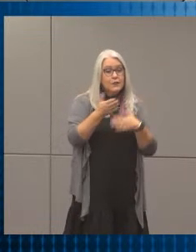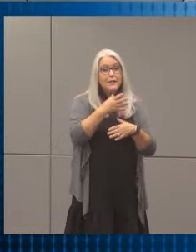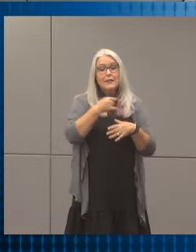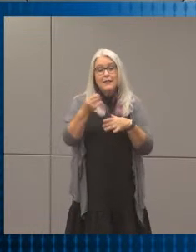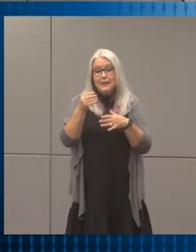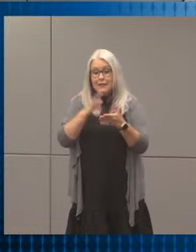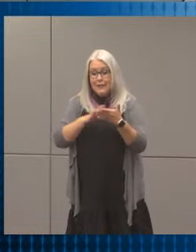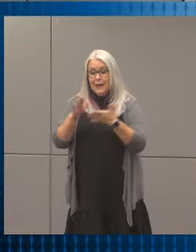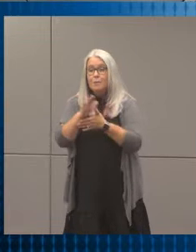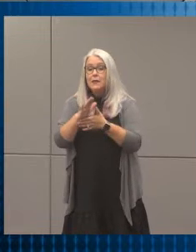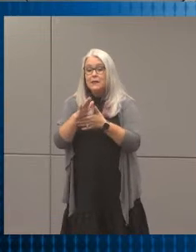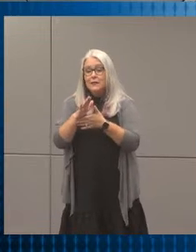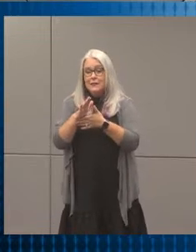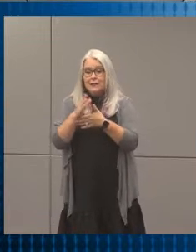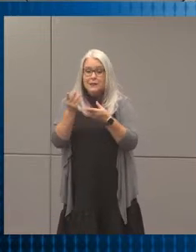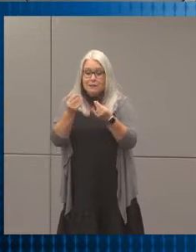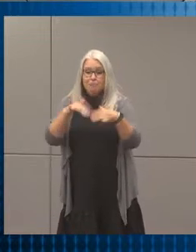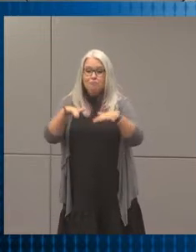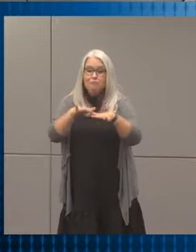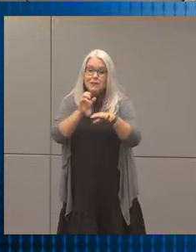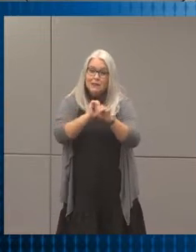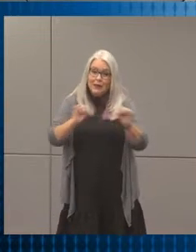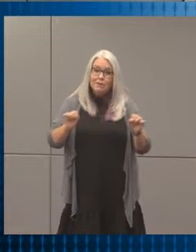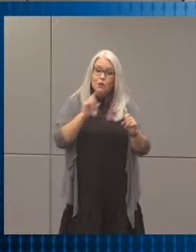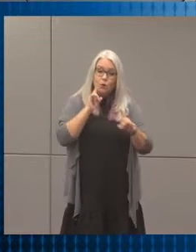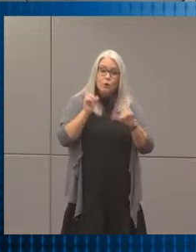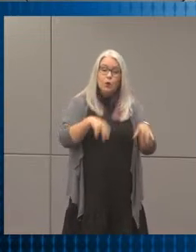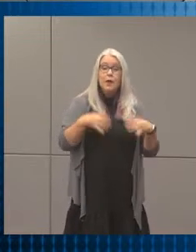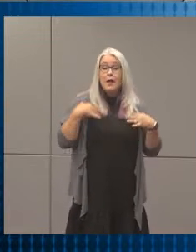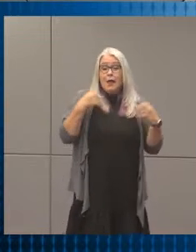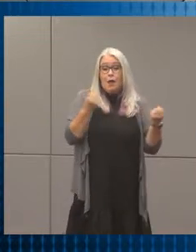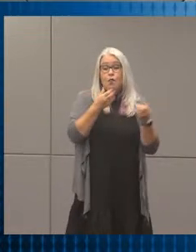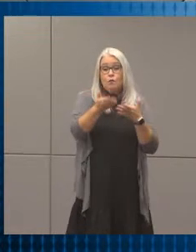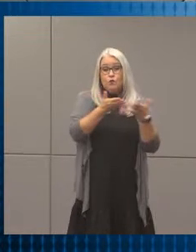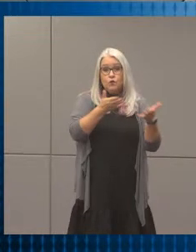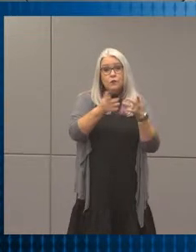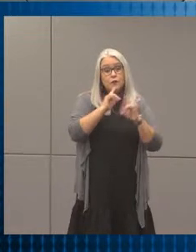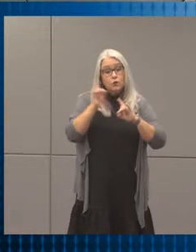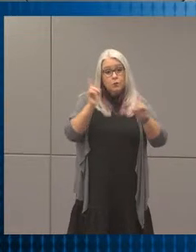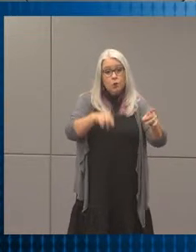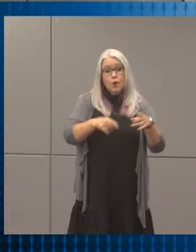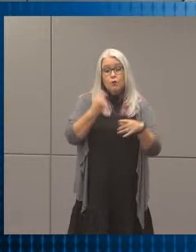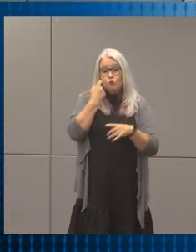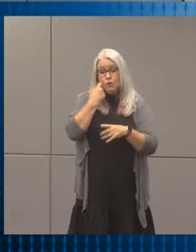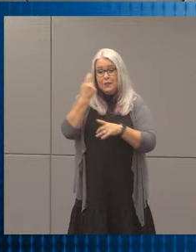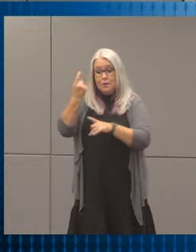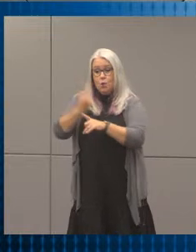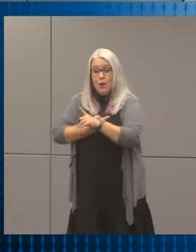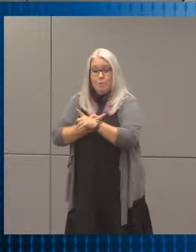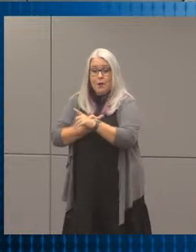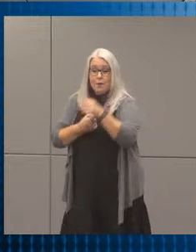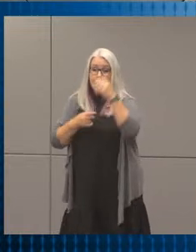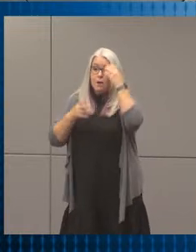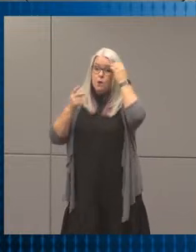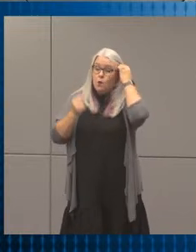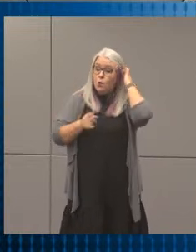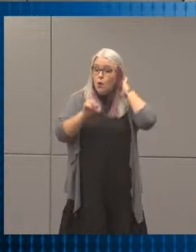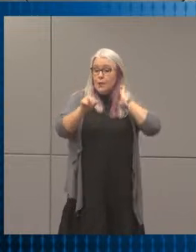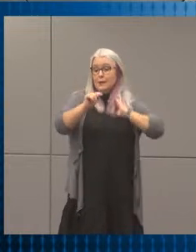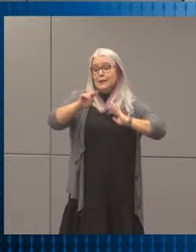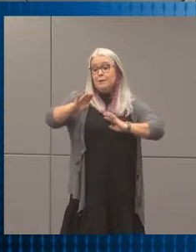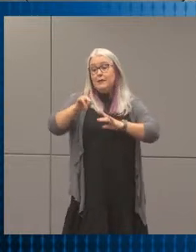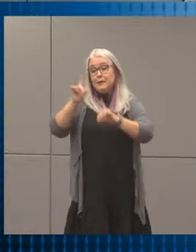safety report. Starting out with the health services report, over the past month, we provided 1 tuberculosis